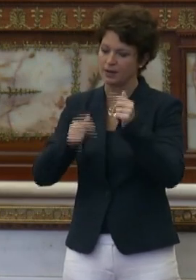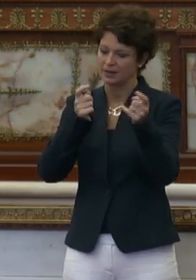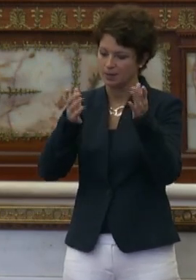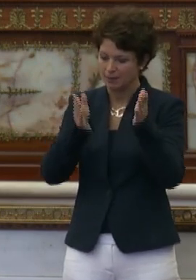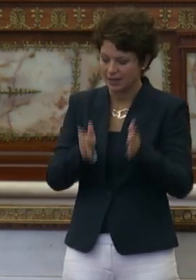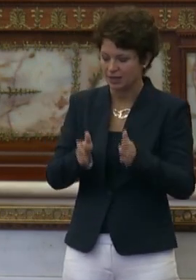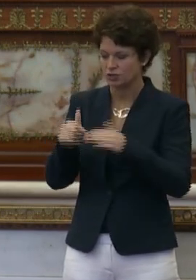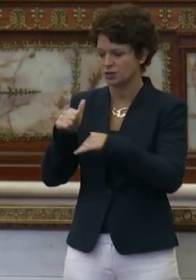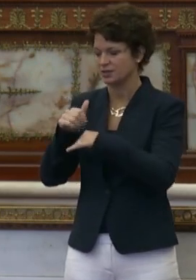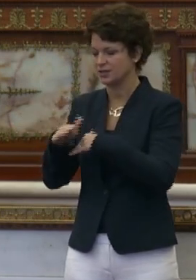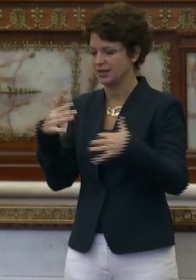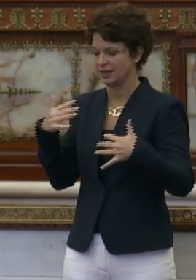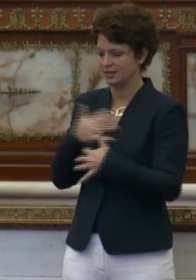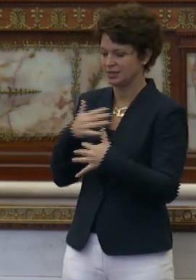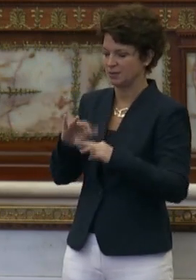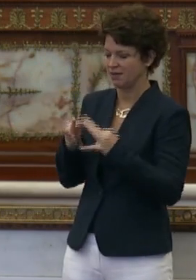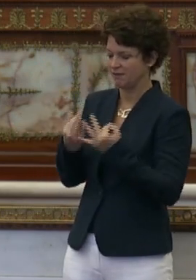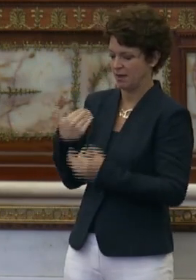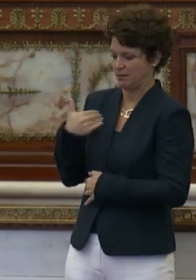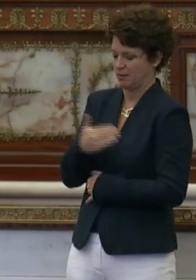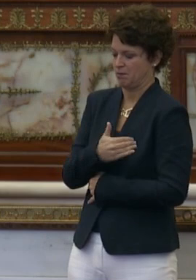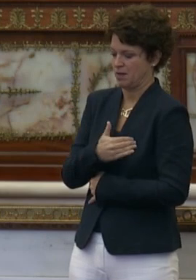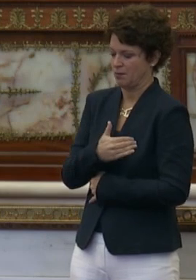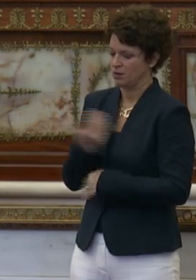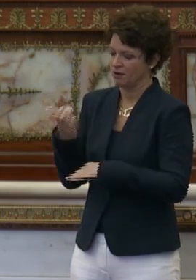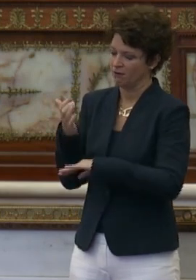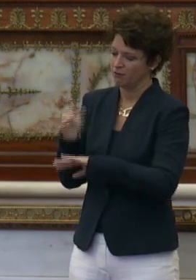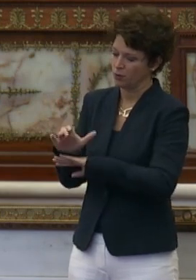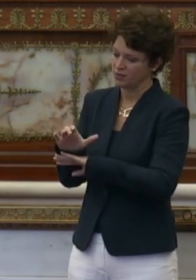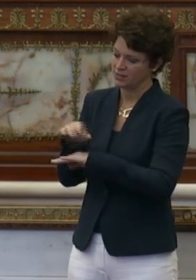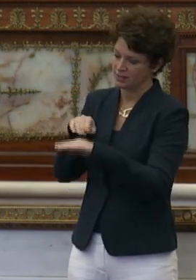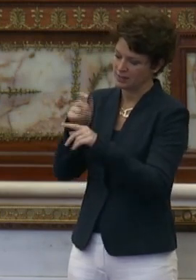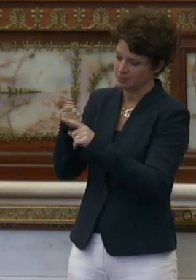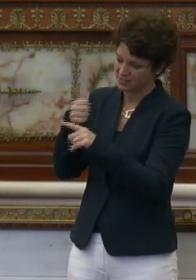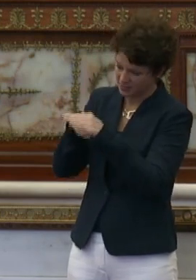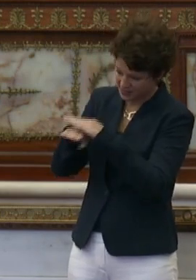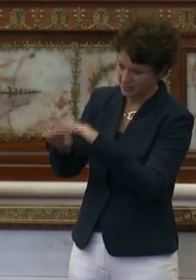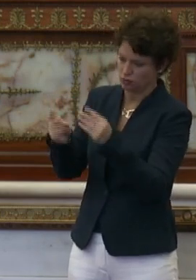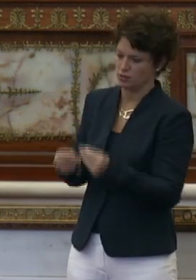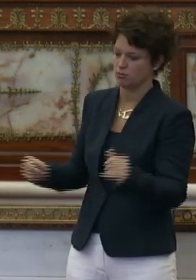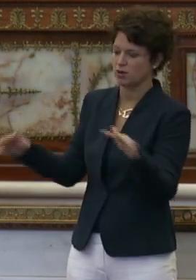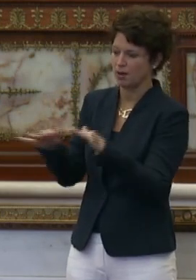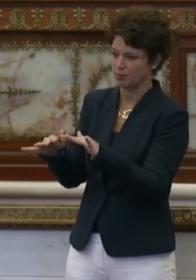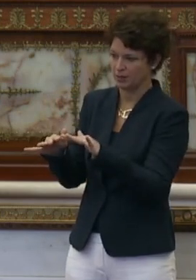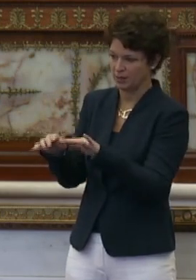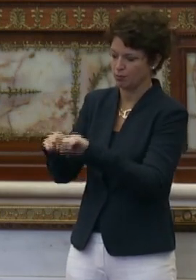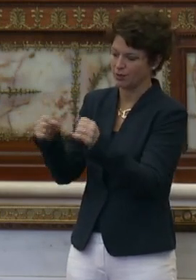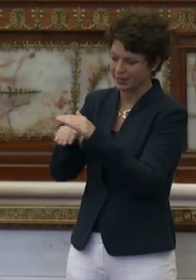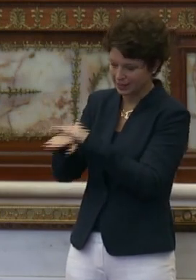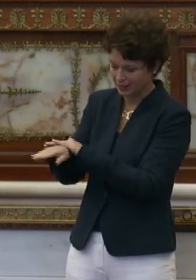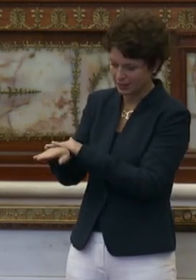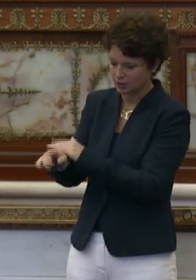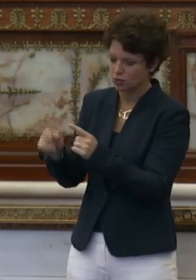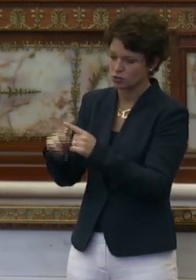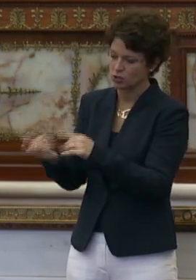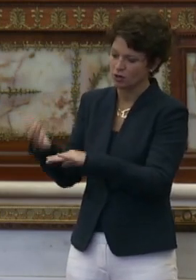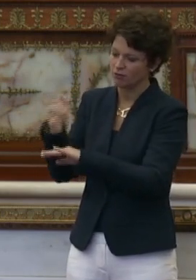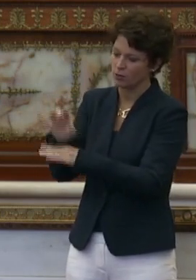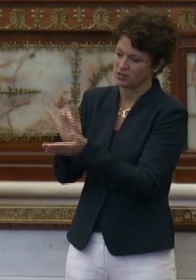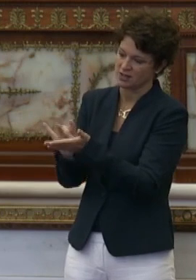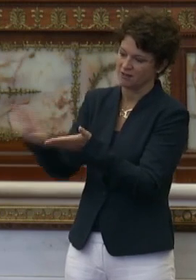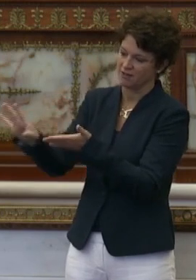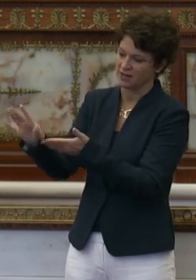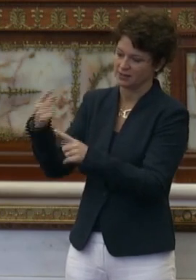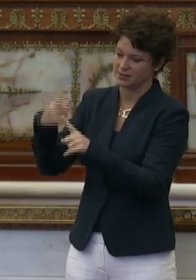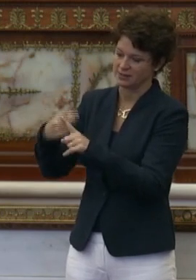or sending intimidating family members, forcing entry of to the property to forcefully evict